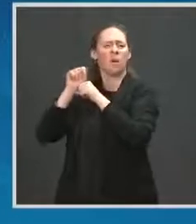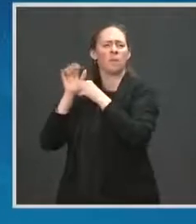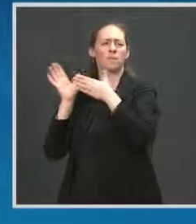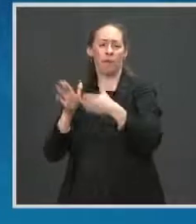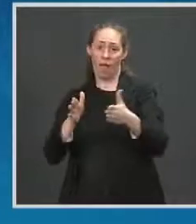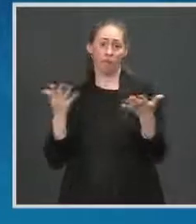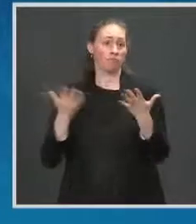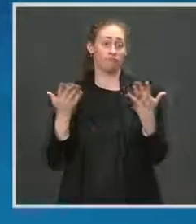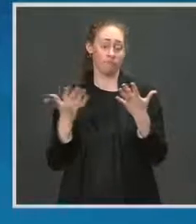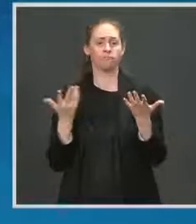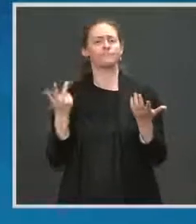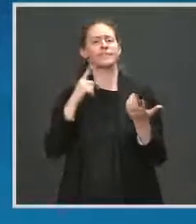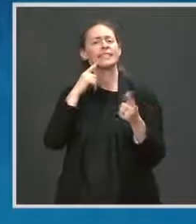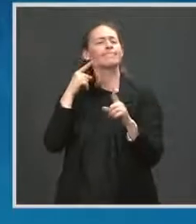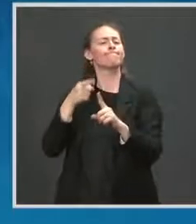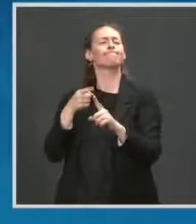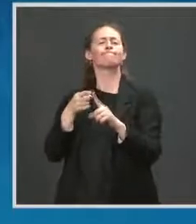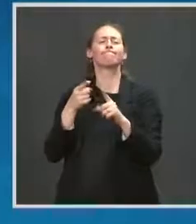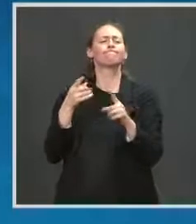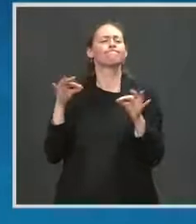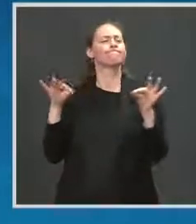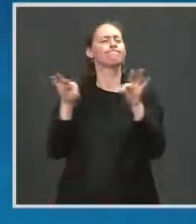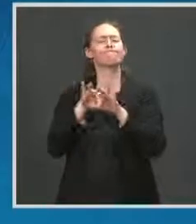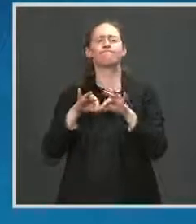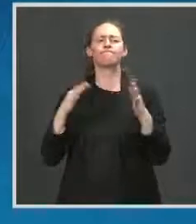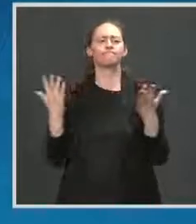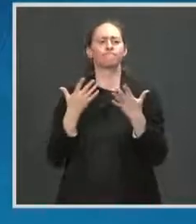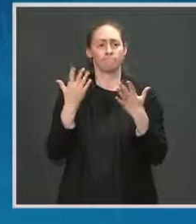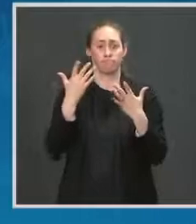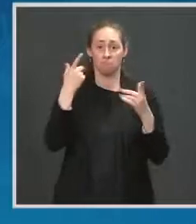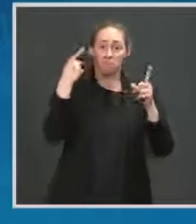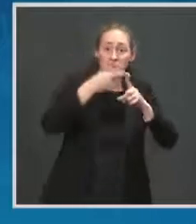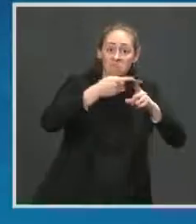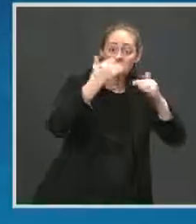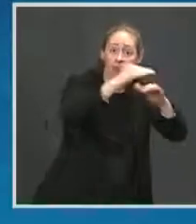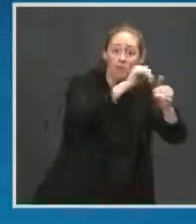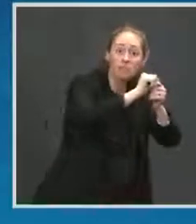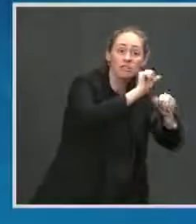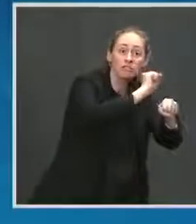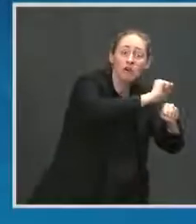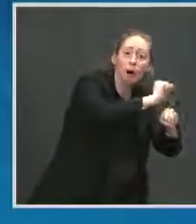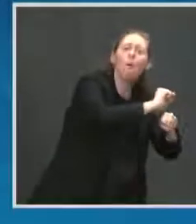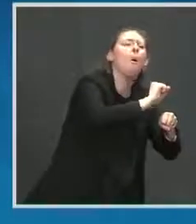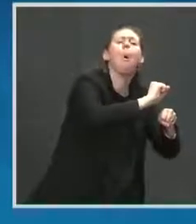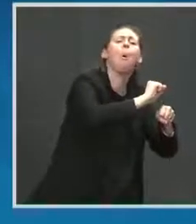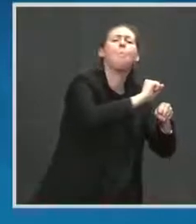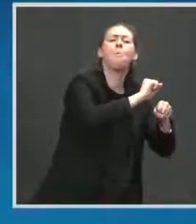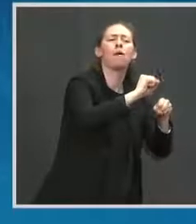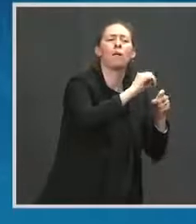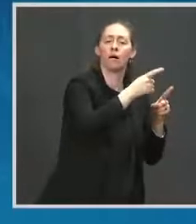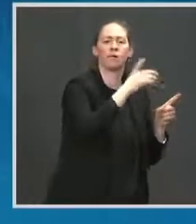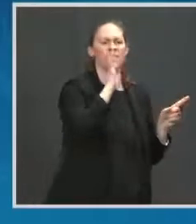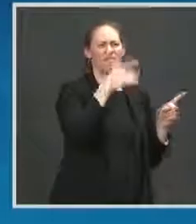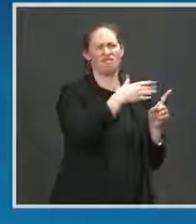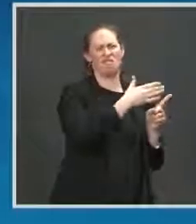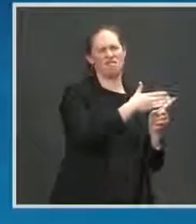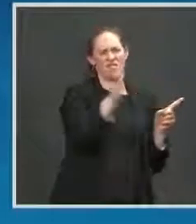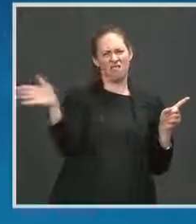Plan. It will not only create good jobs, it will have a big impact